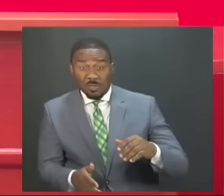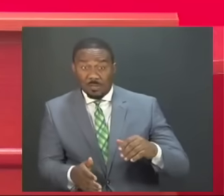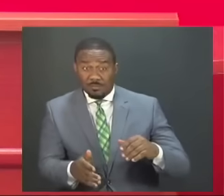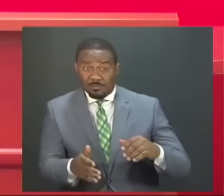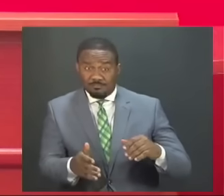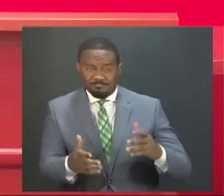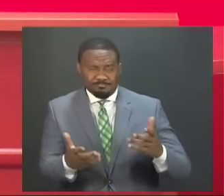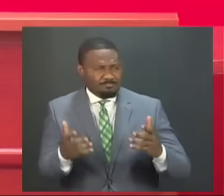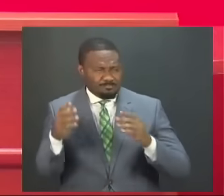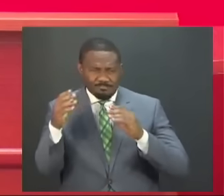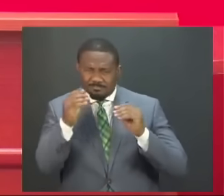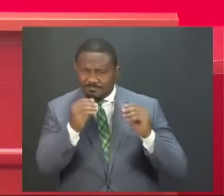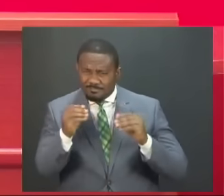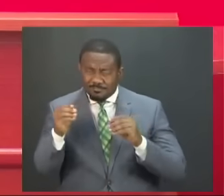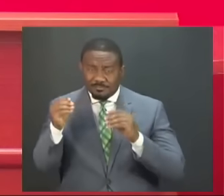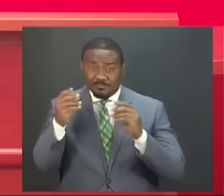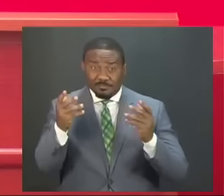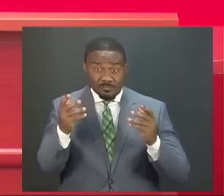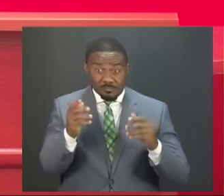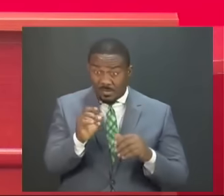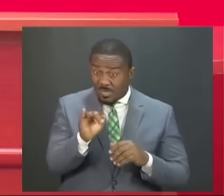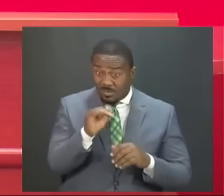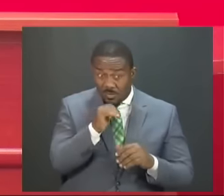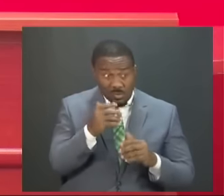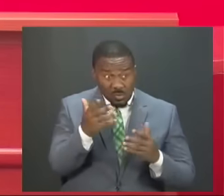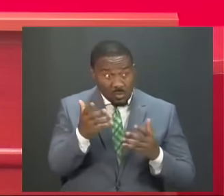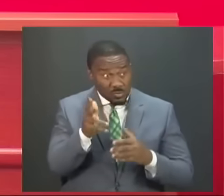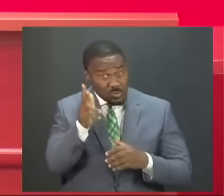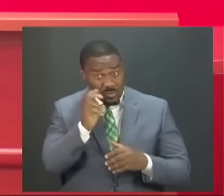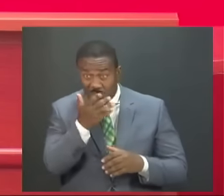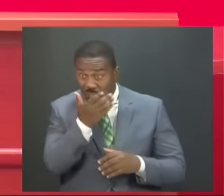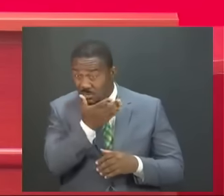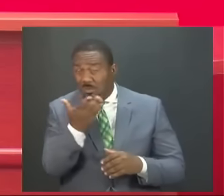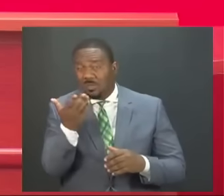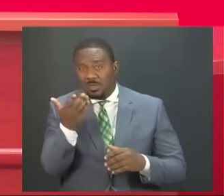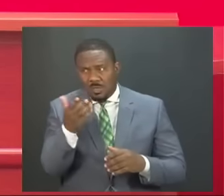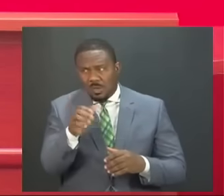statement, if you don't want to listen, others are mindful of listening.